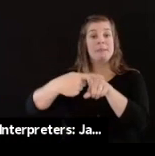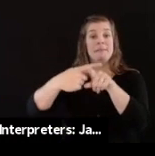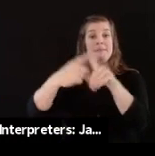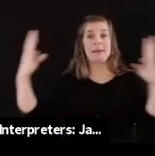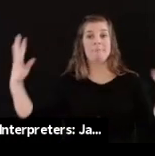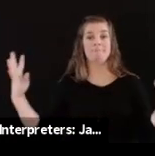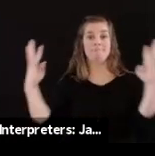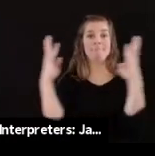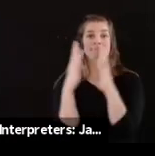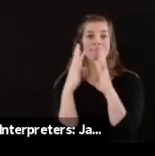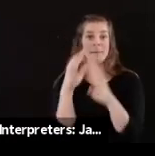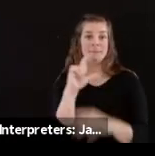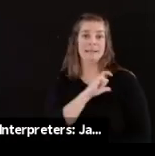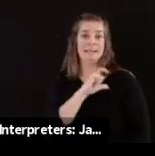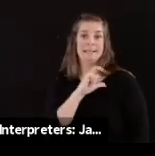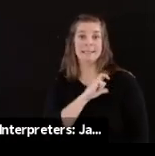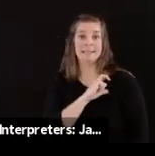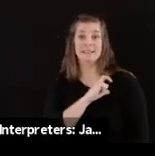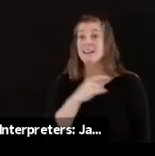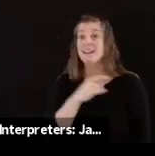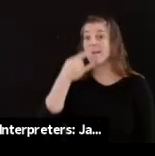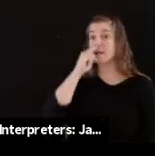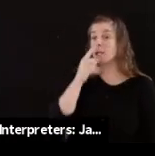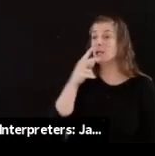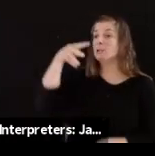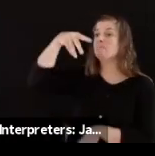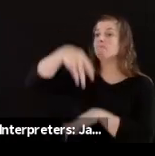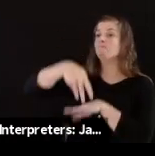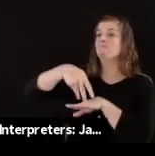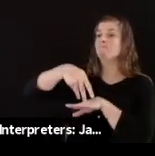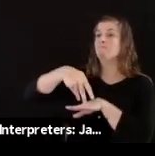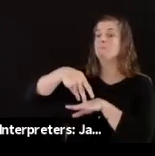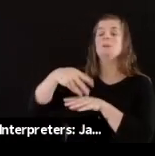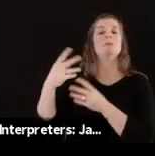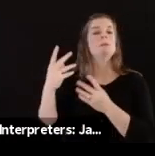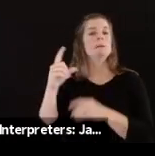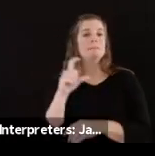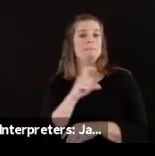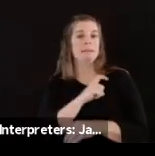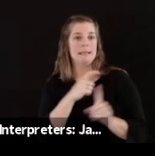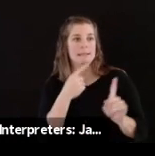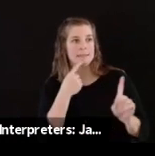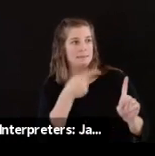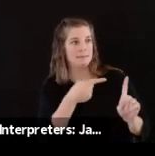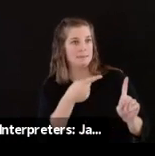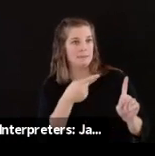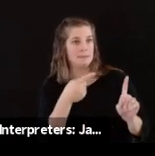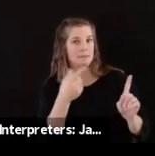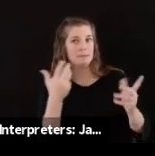to turn back, the police officers set dogs on them, and then they opened fire.